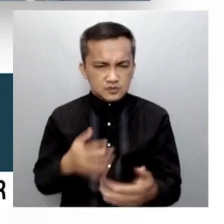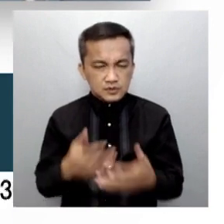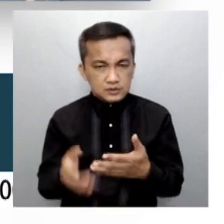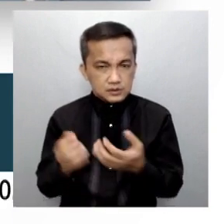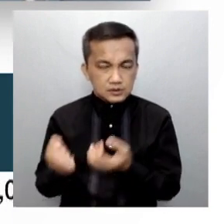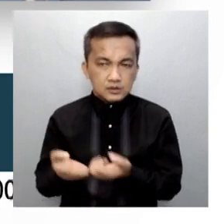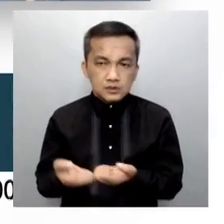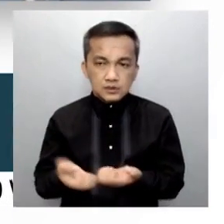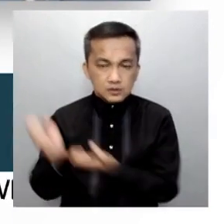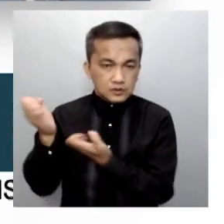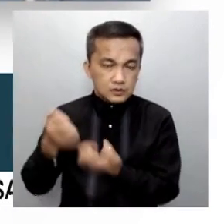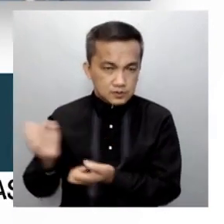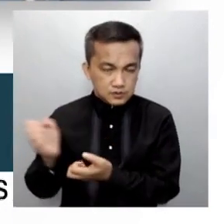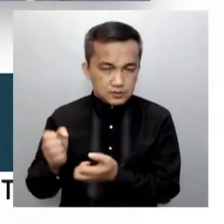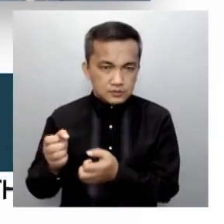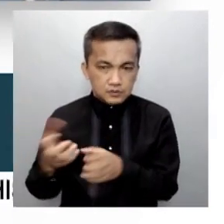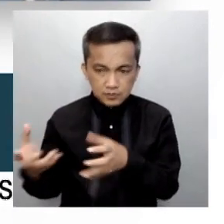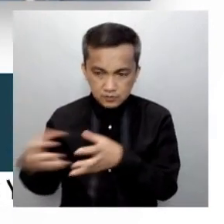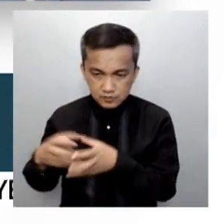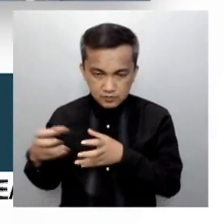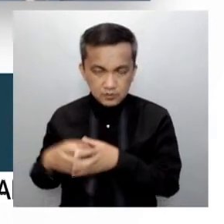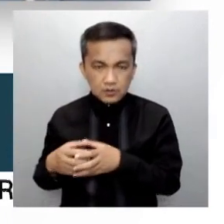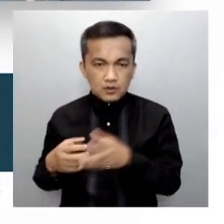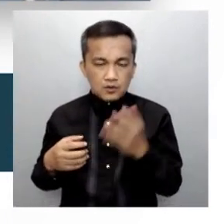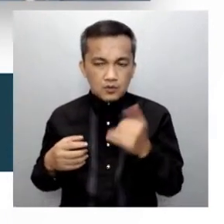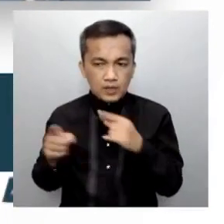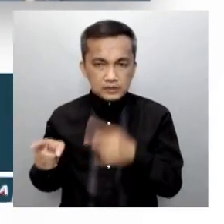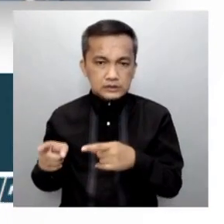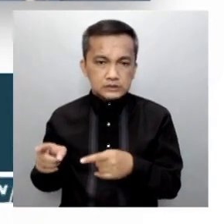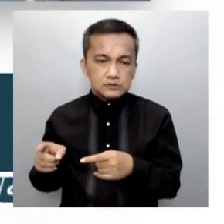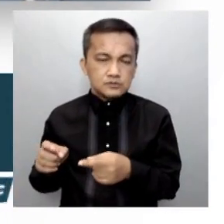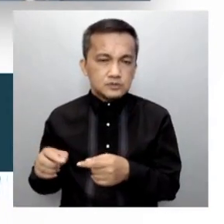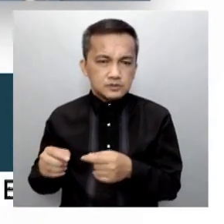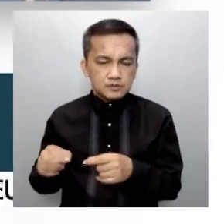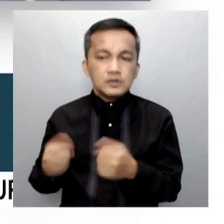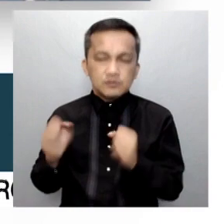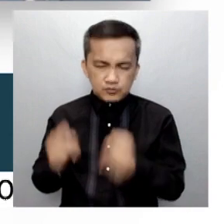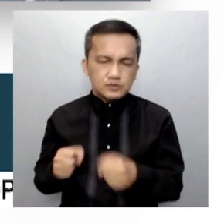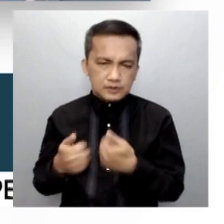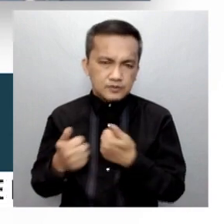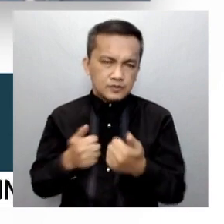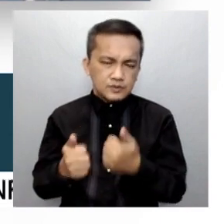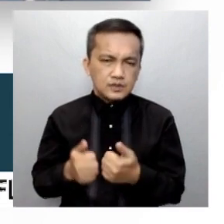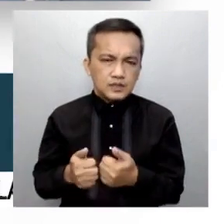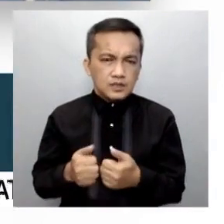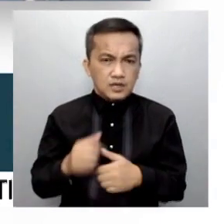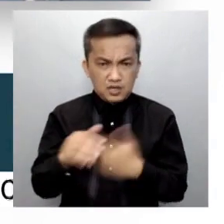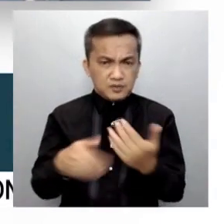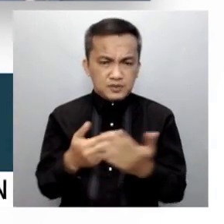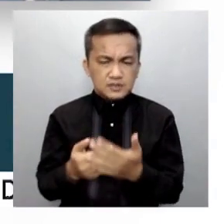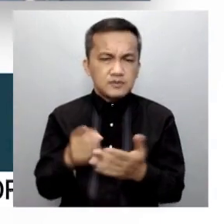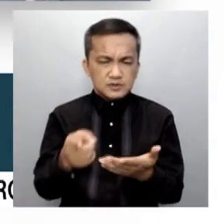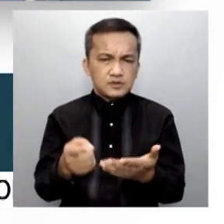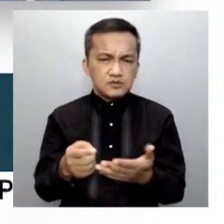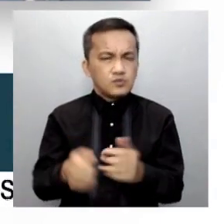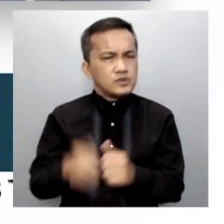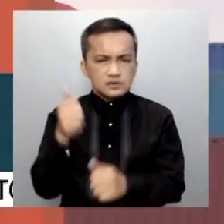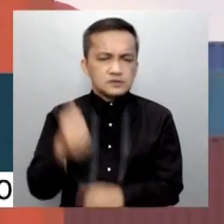by consolidation because they will be now very competitive. Everybody should be winning here.